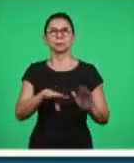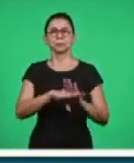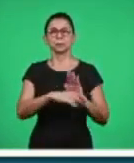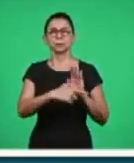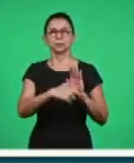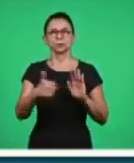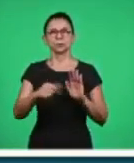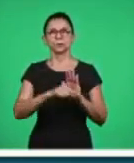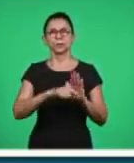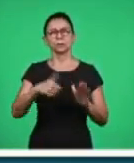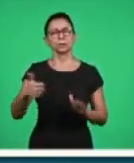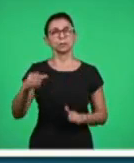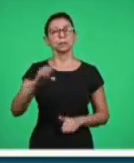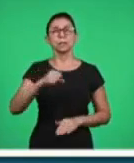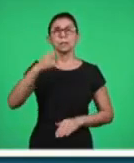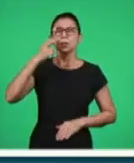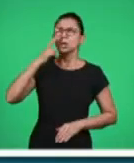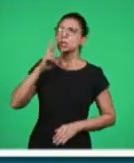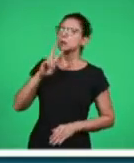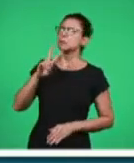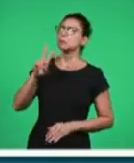Matthew 21:19.